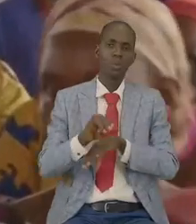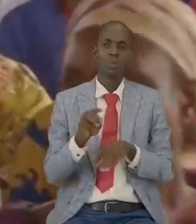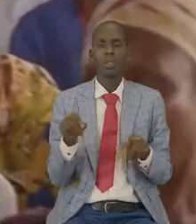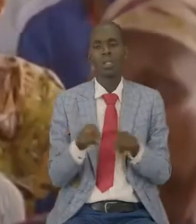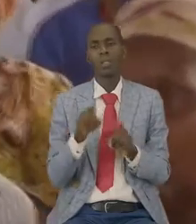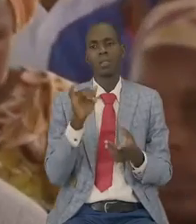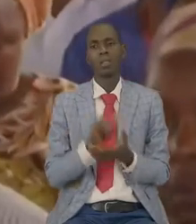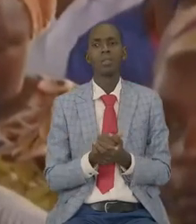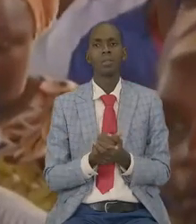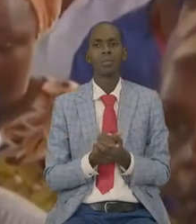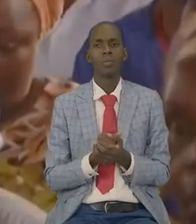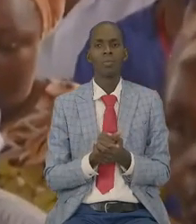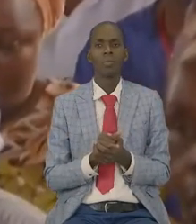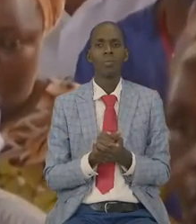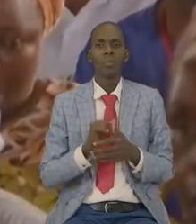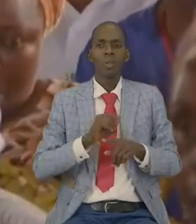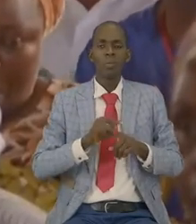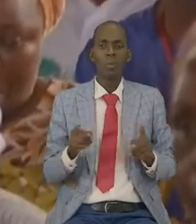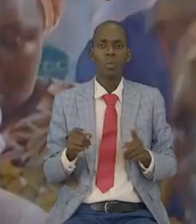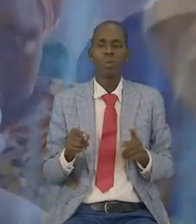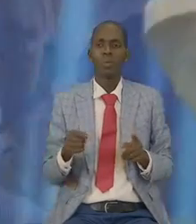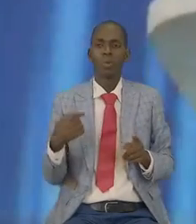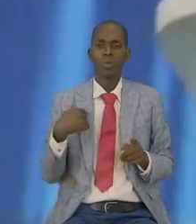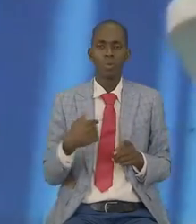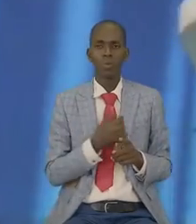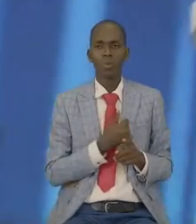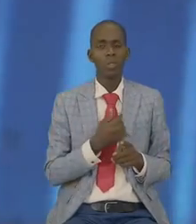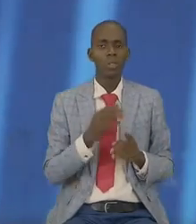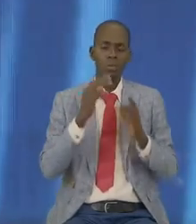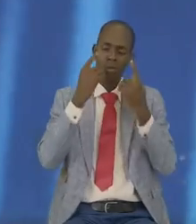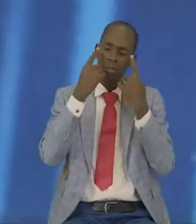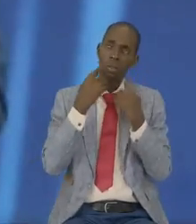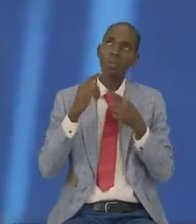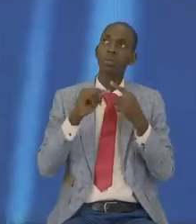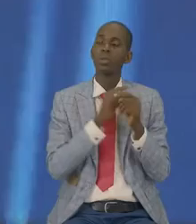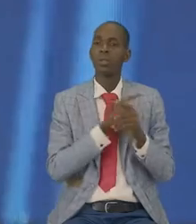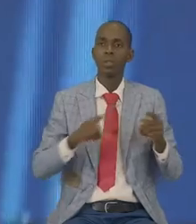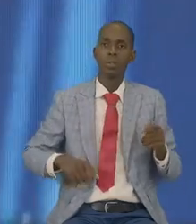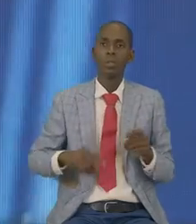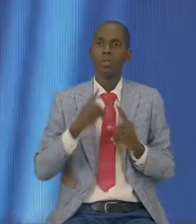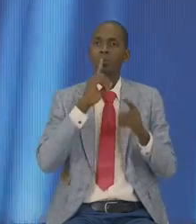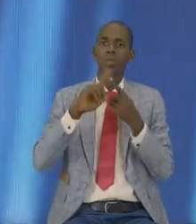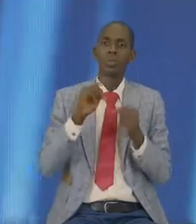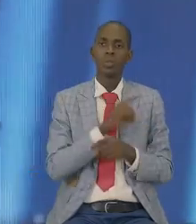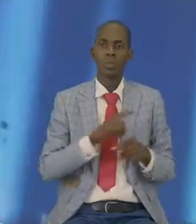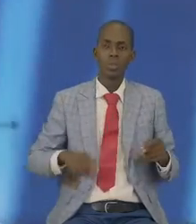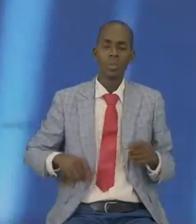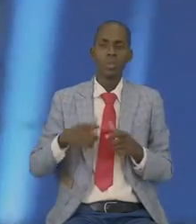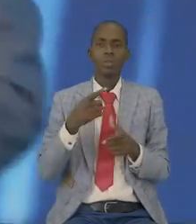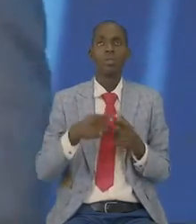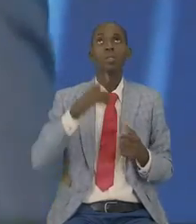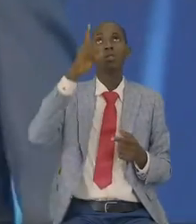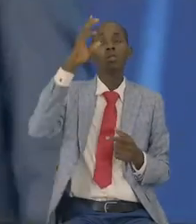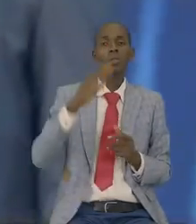But when he cried unto the Lord, he spoke unto the Lord revealed